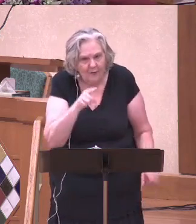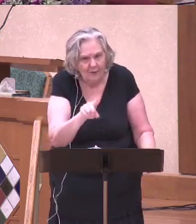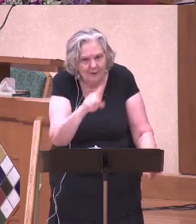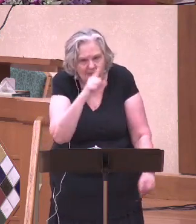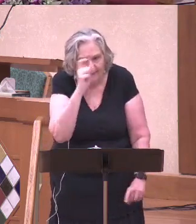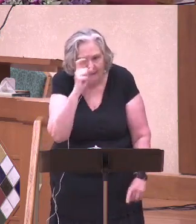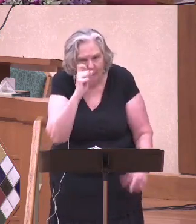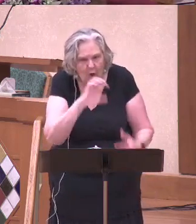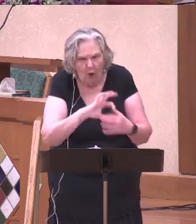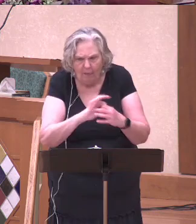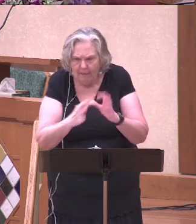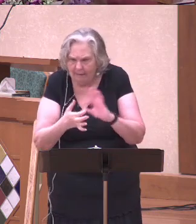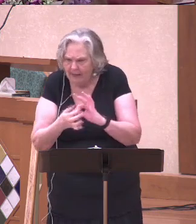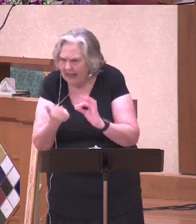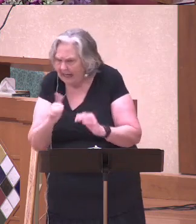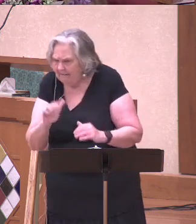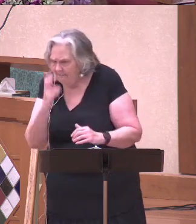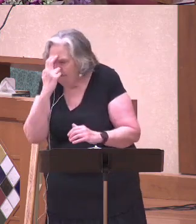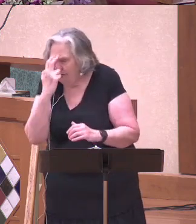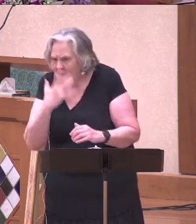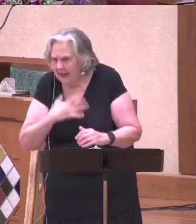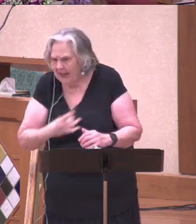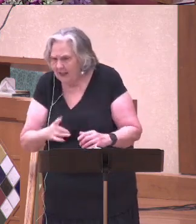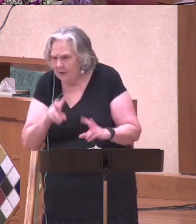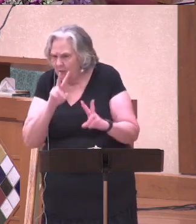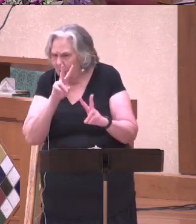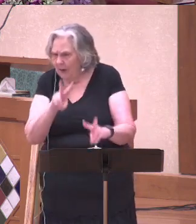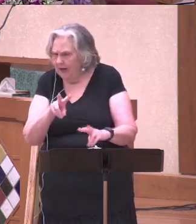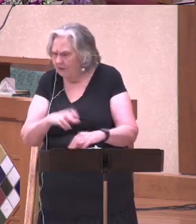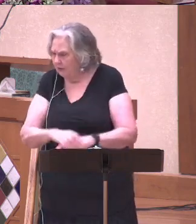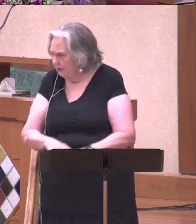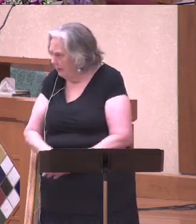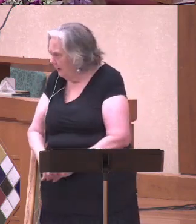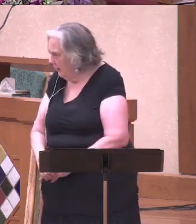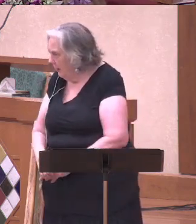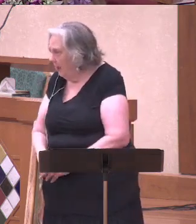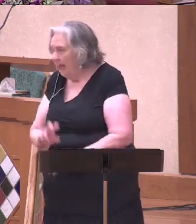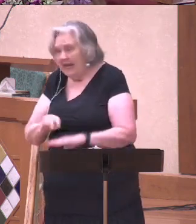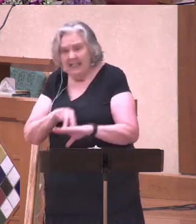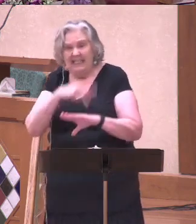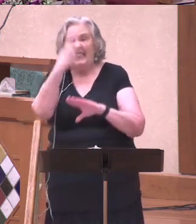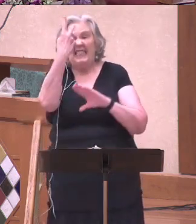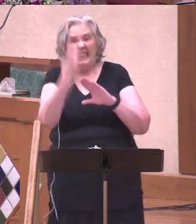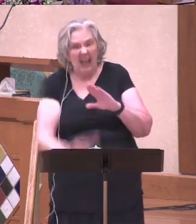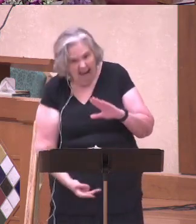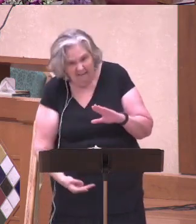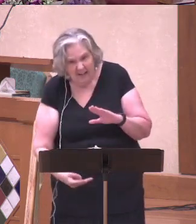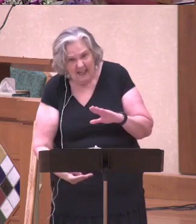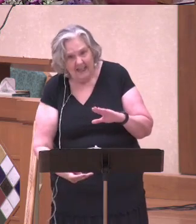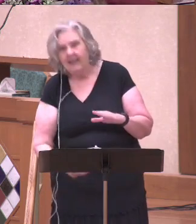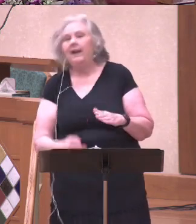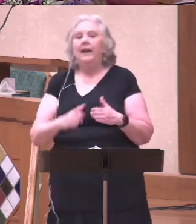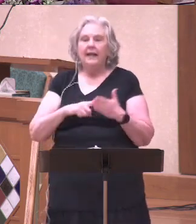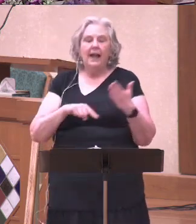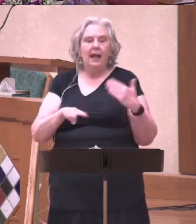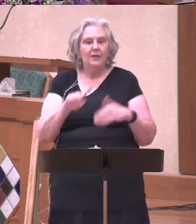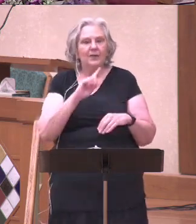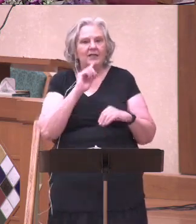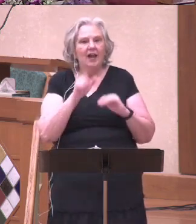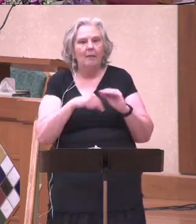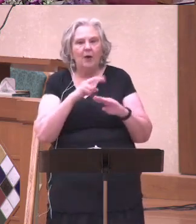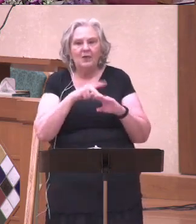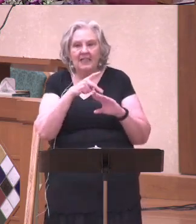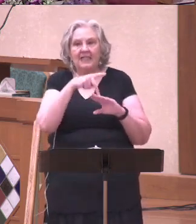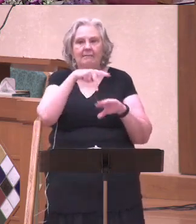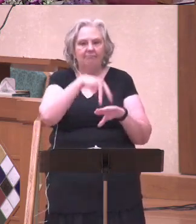Olympics. Do you have any favorite things you like to watch in the summer Olympics? Diving. Yeah, and next week we're going to talk about diving. Any